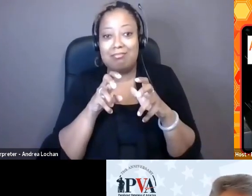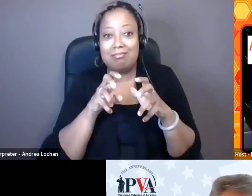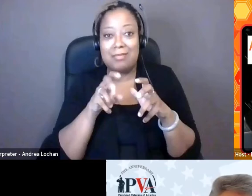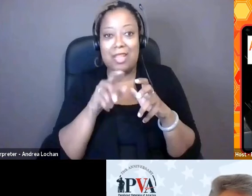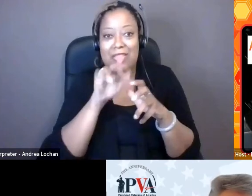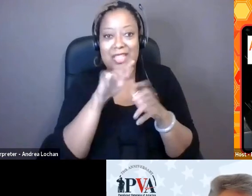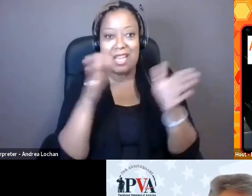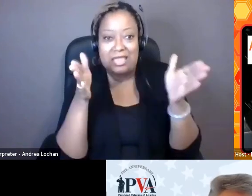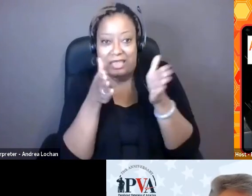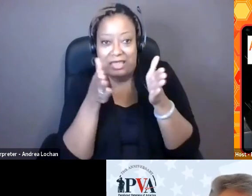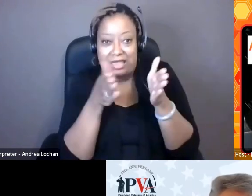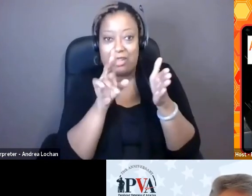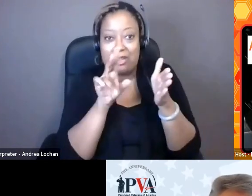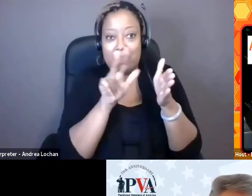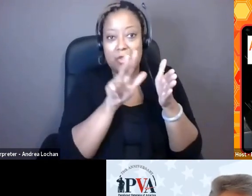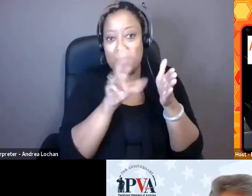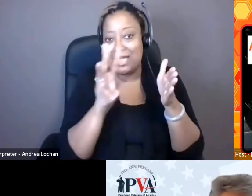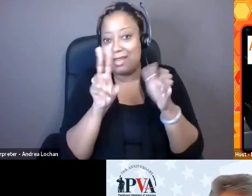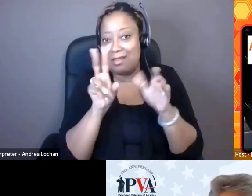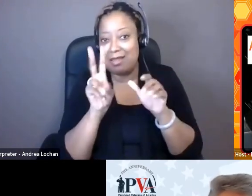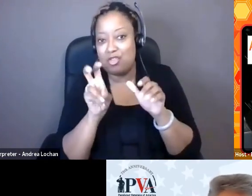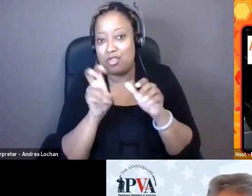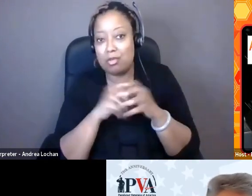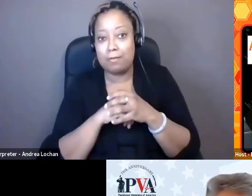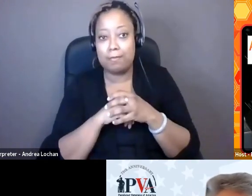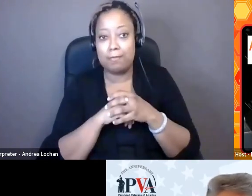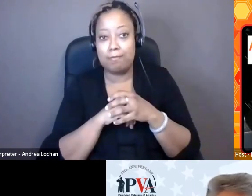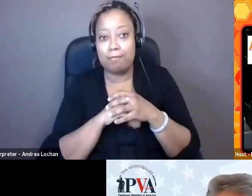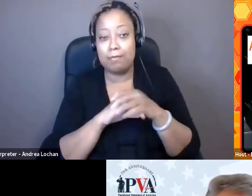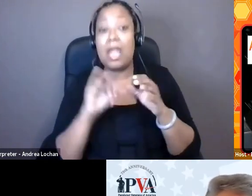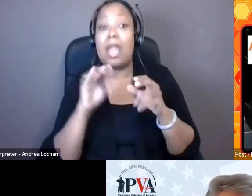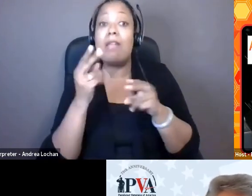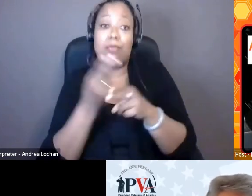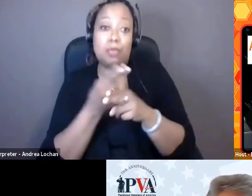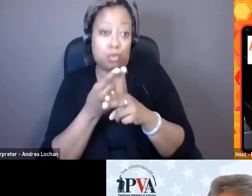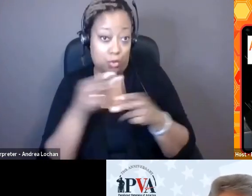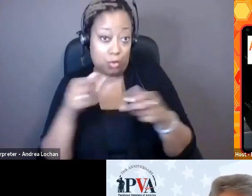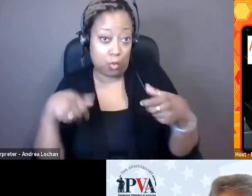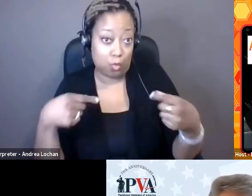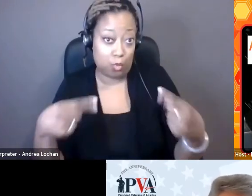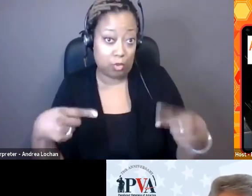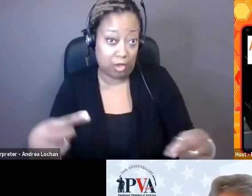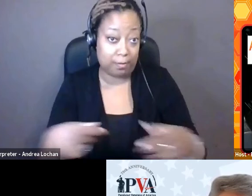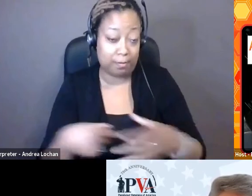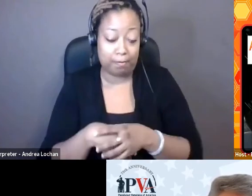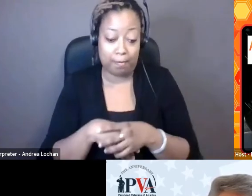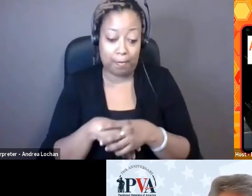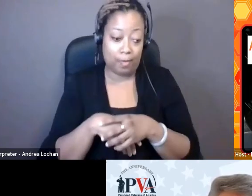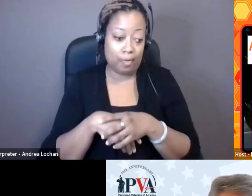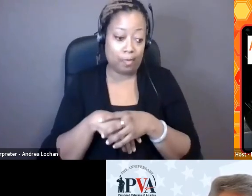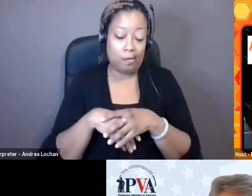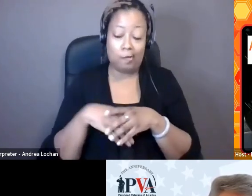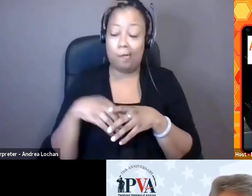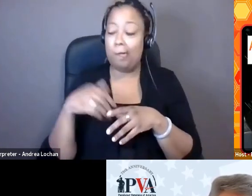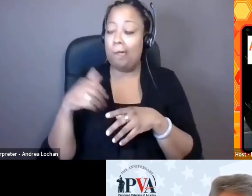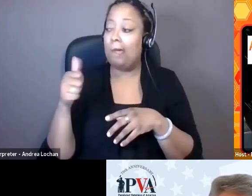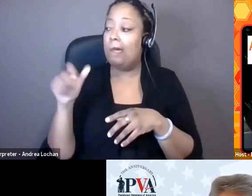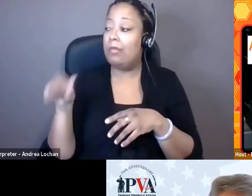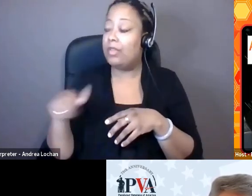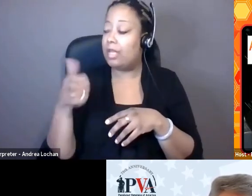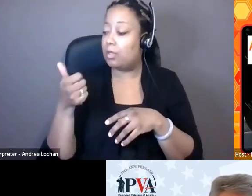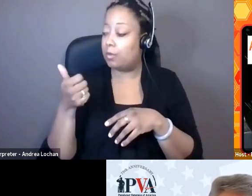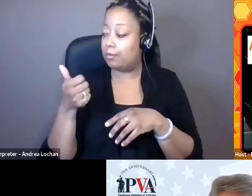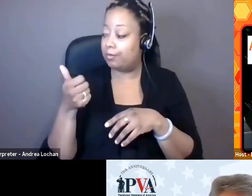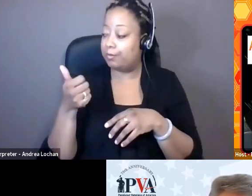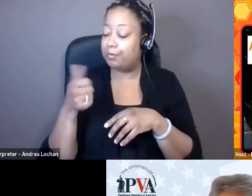that platform lift to really work Okay, if you're using a wheelchair. awesome. Next question comes from